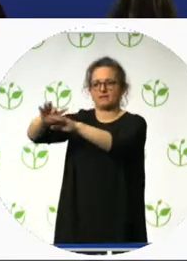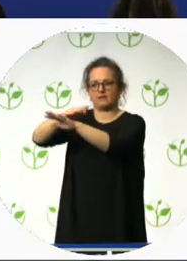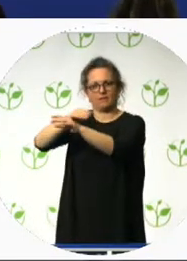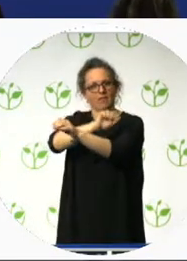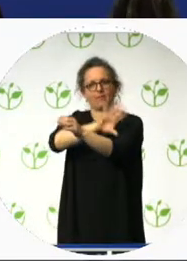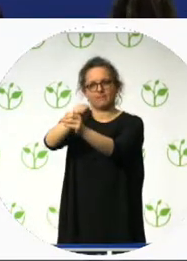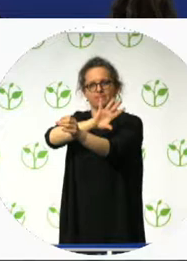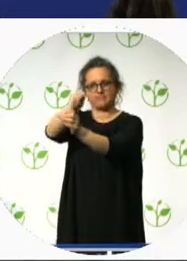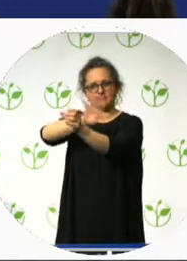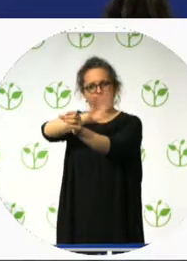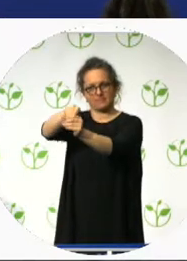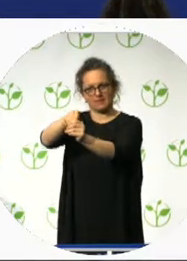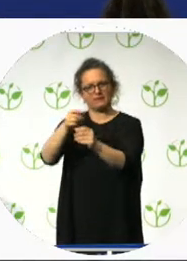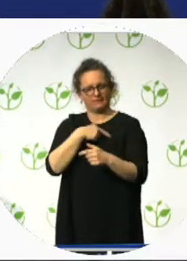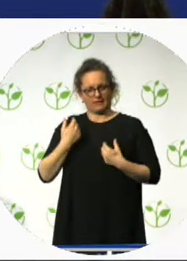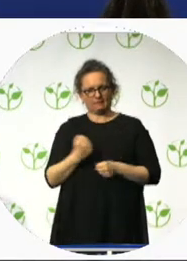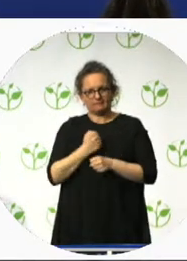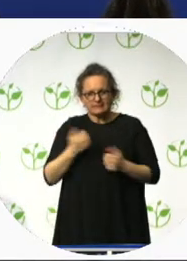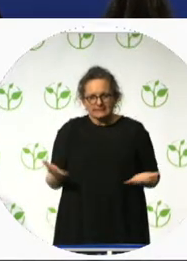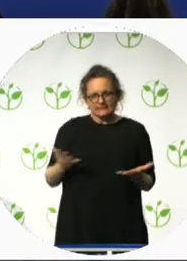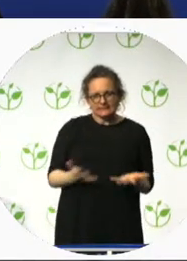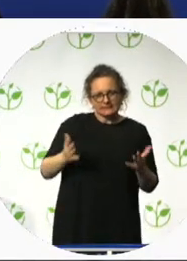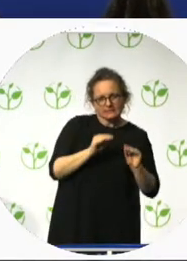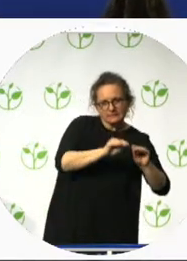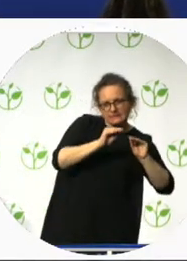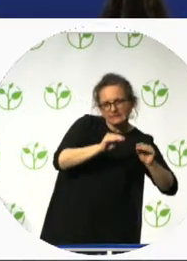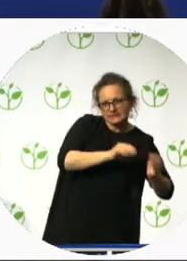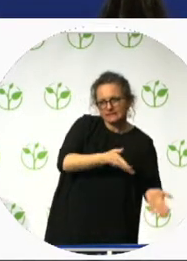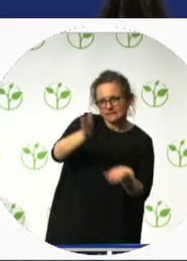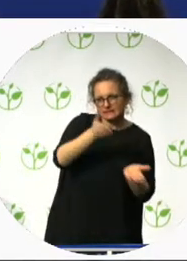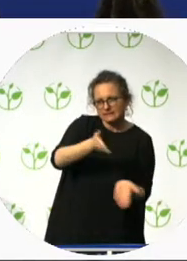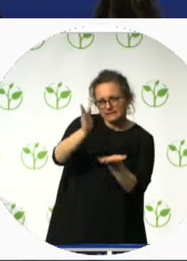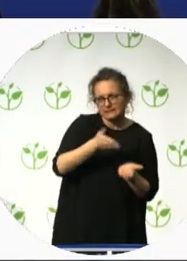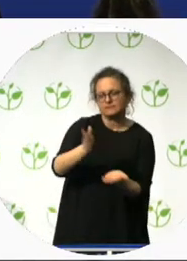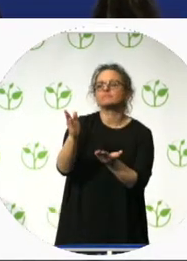they can keep their work and don't lose it.